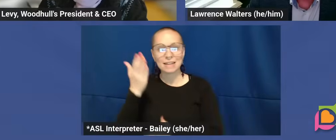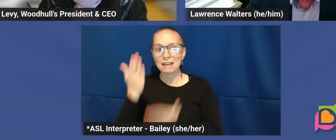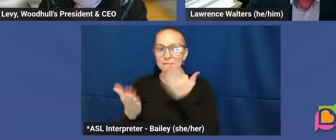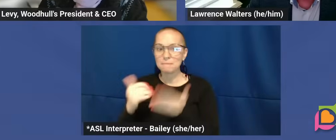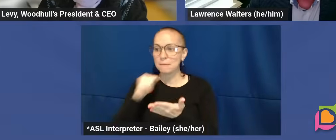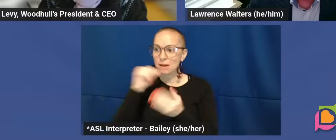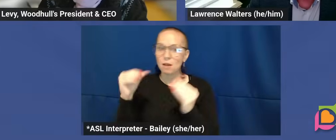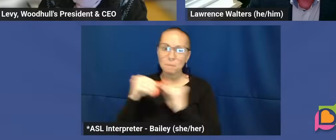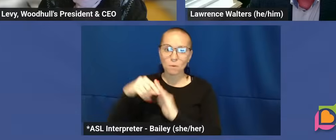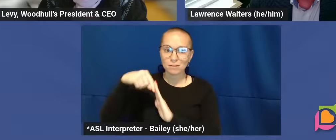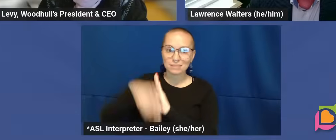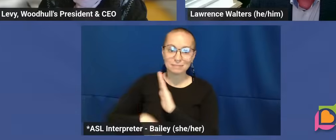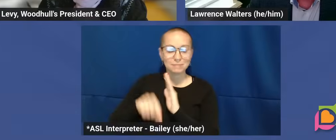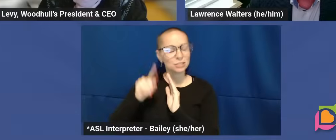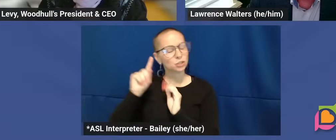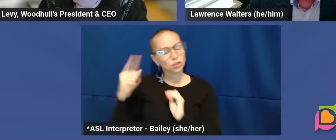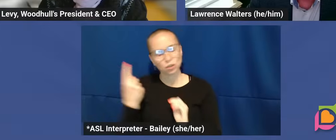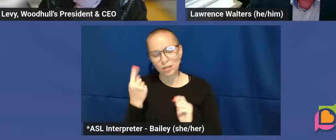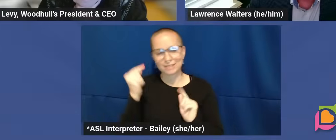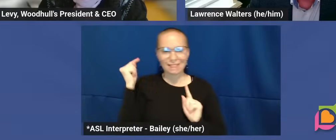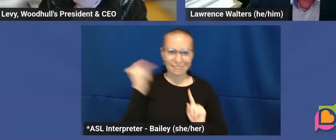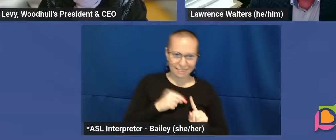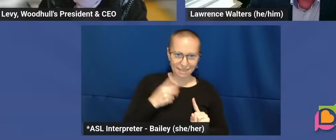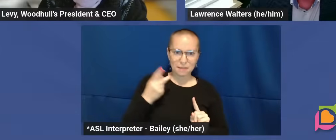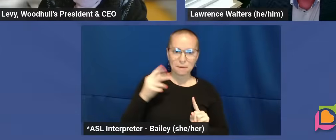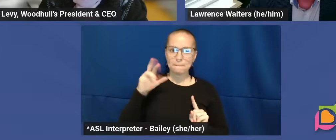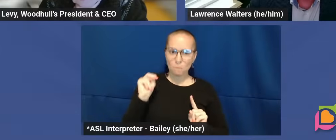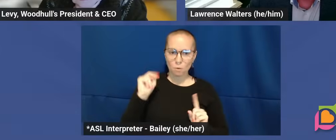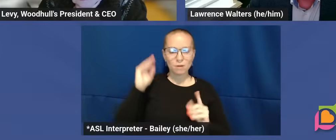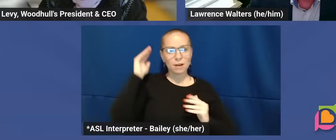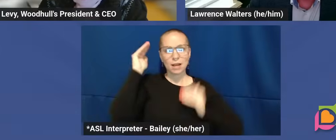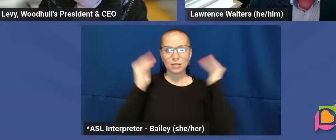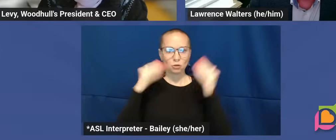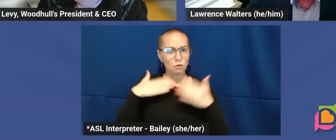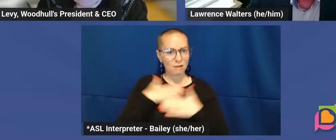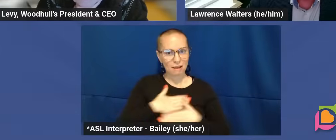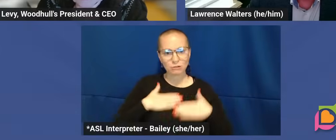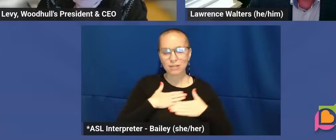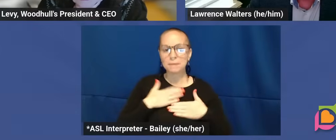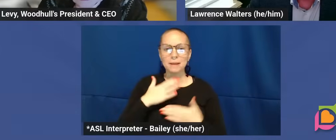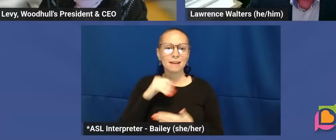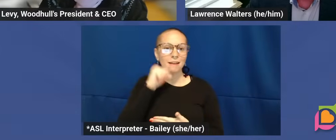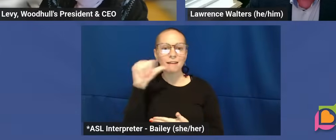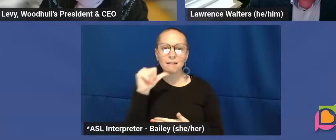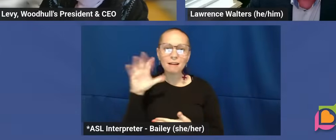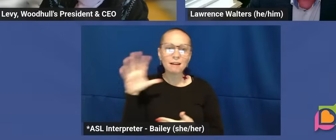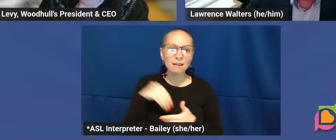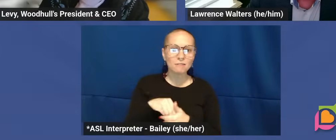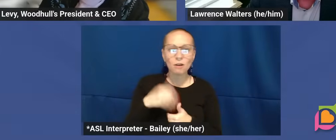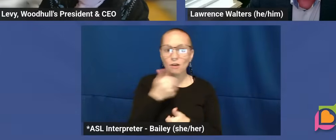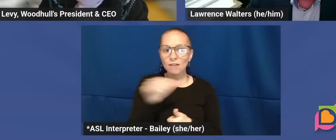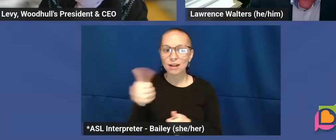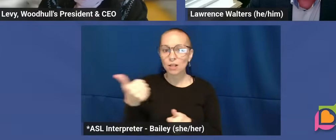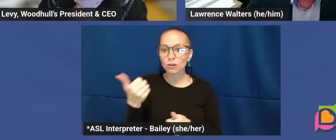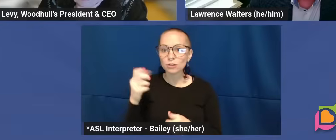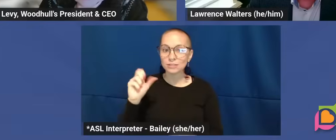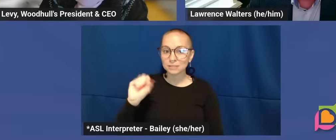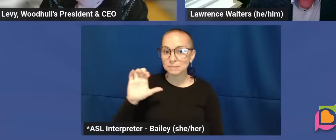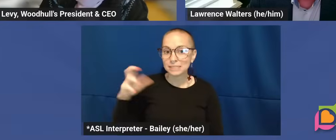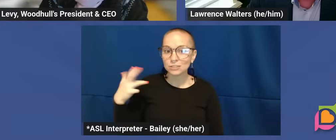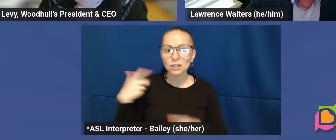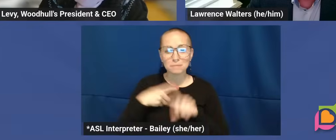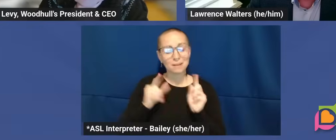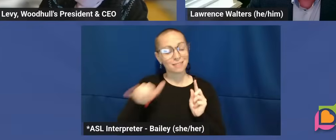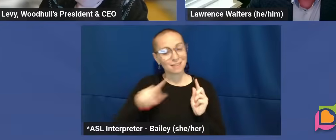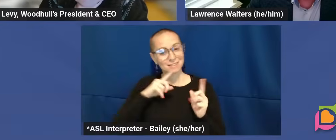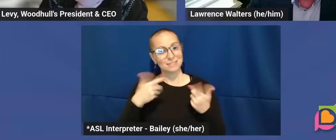further. This case only involves pornography, adult entertainment, doesn't involve other types of speech. But that is the concern. What